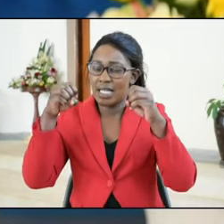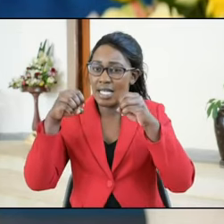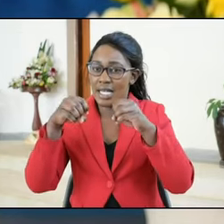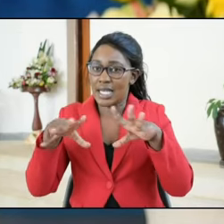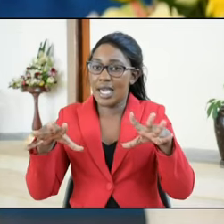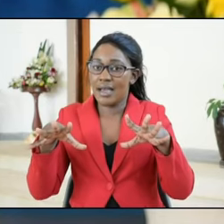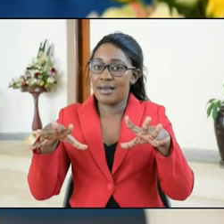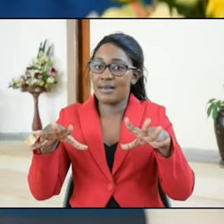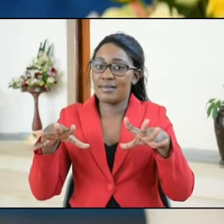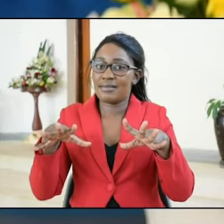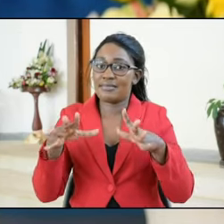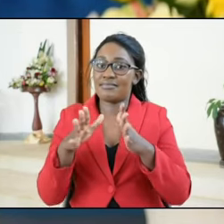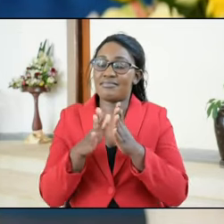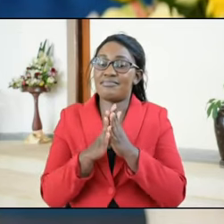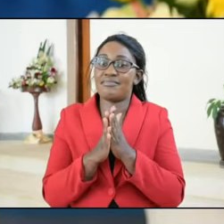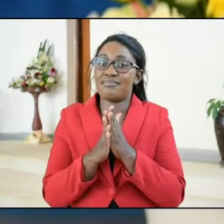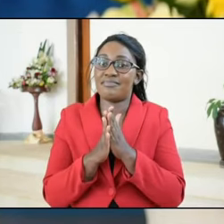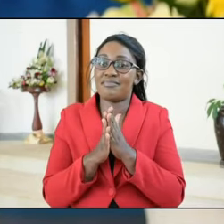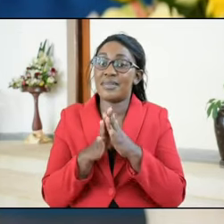And